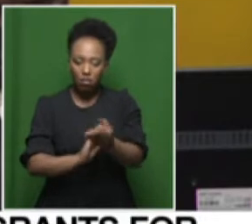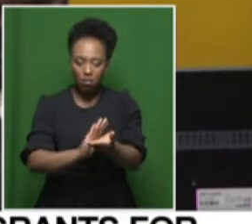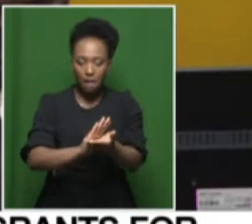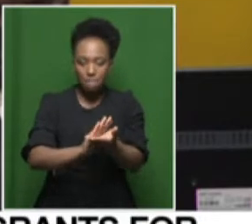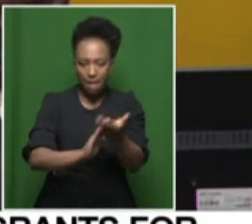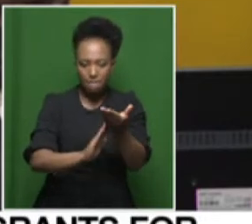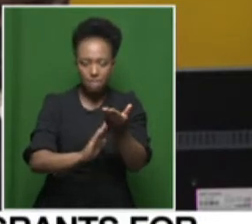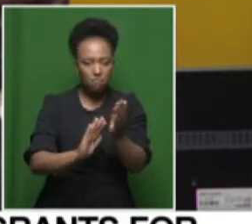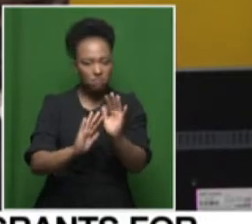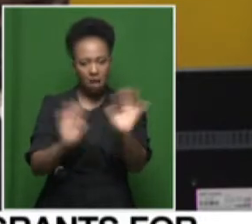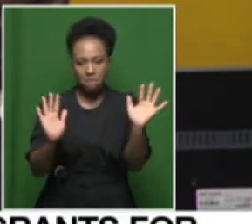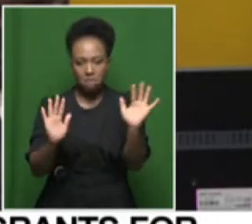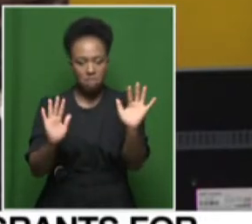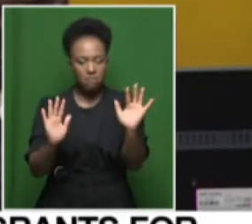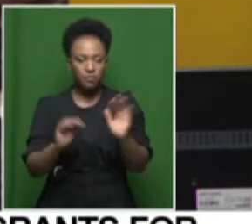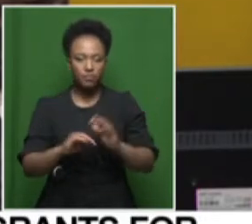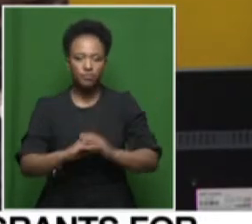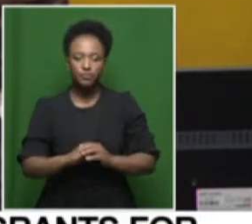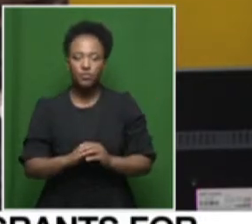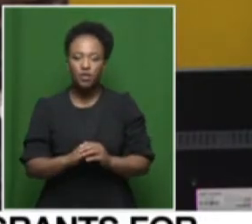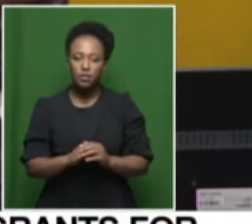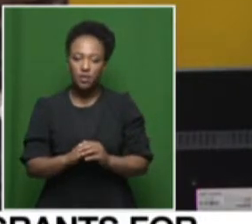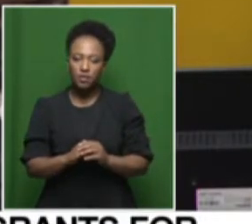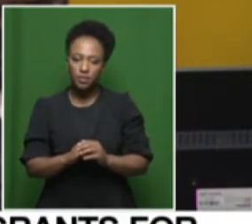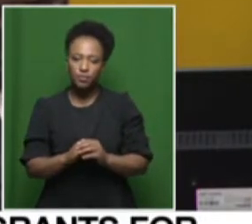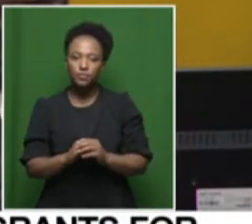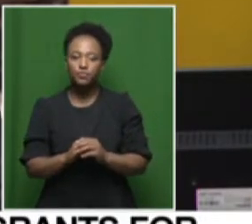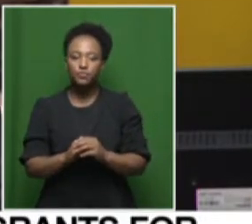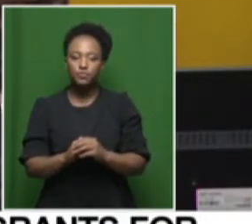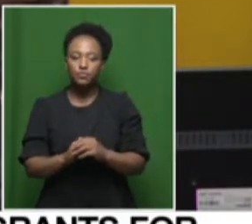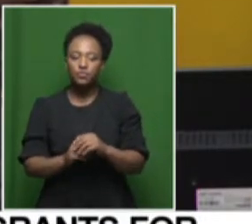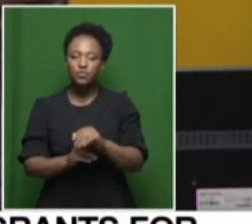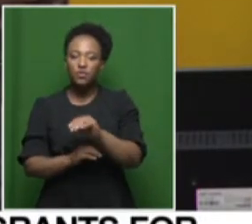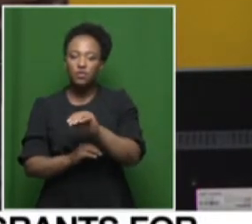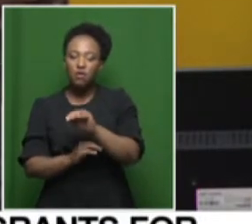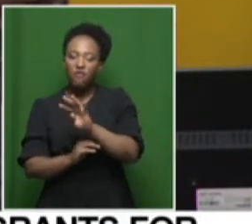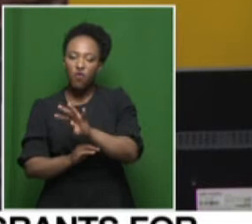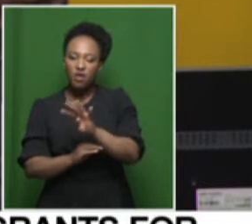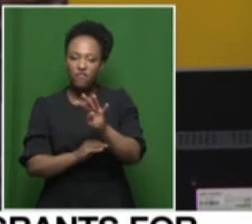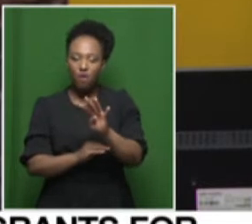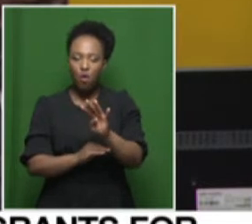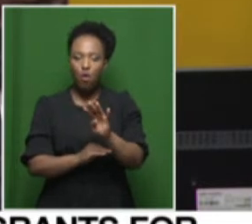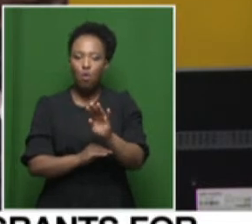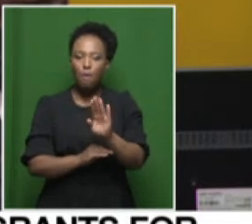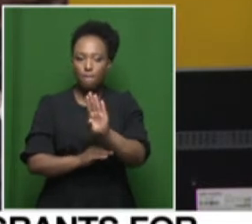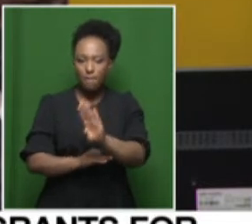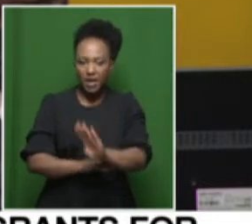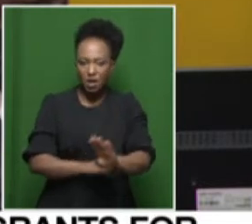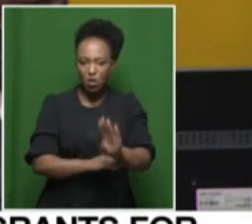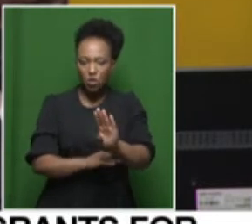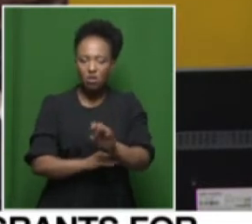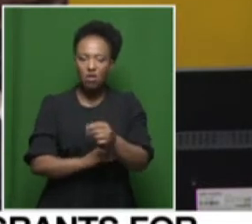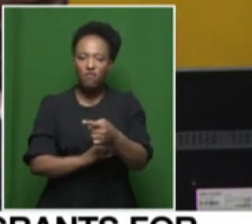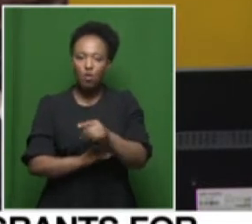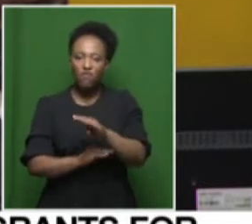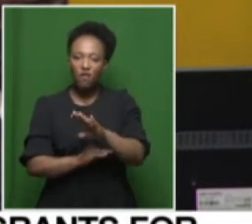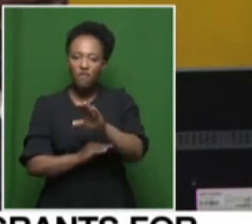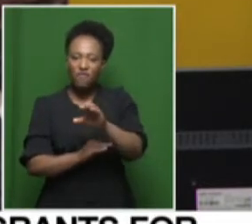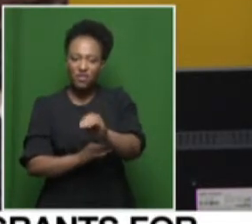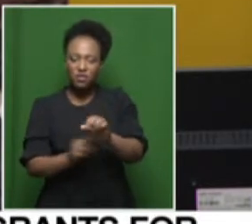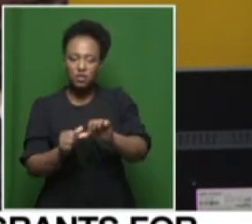Thirdly, 44 billion rand is allocated for a 12-month extension of the 350 social relief